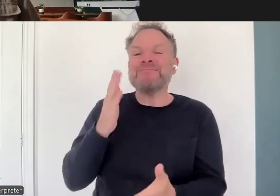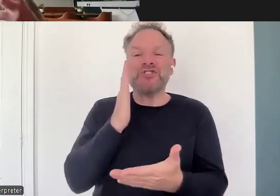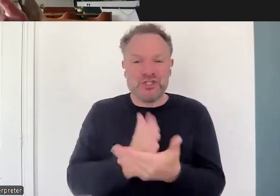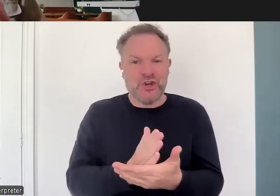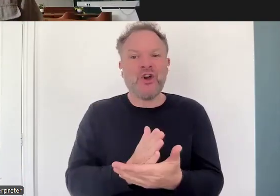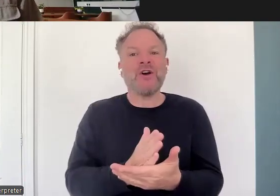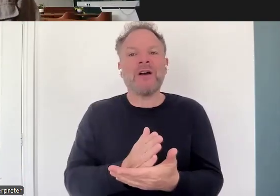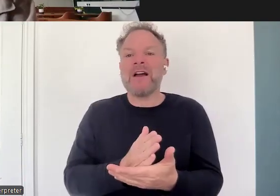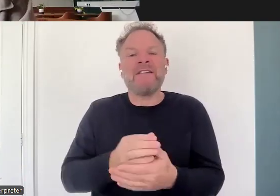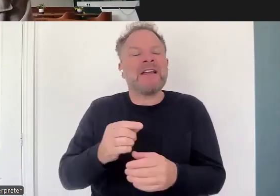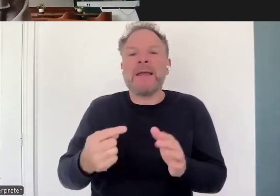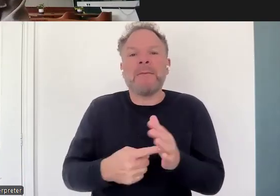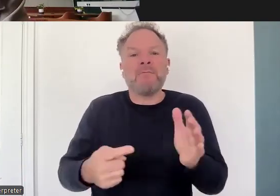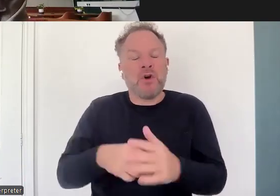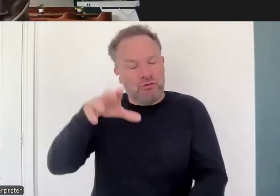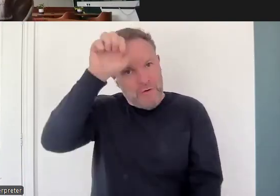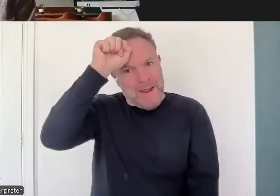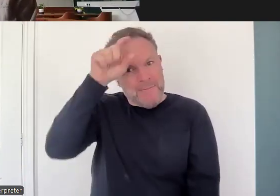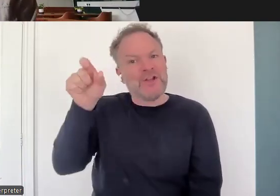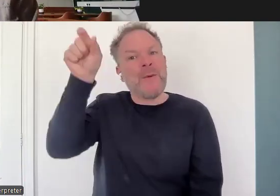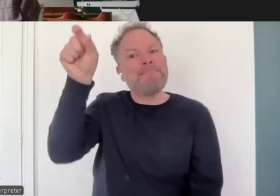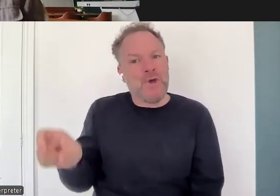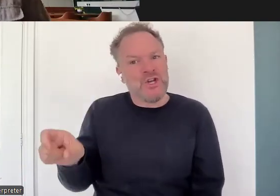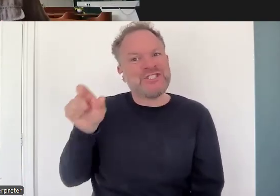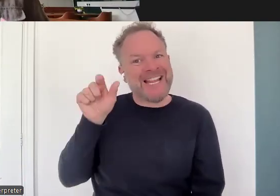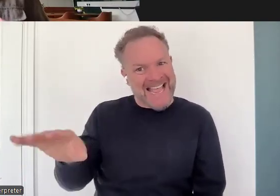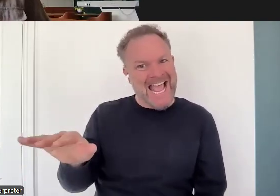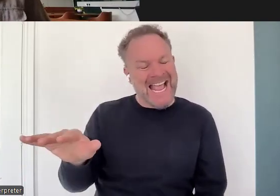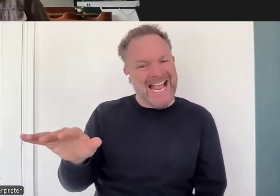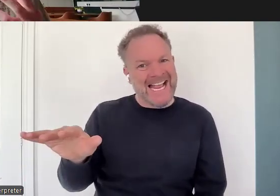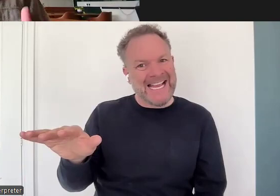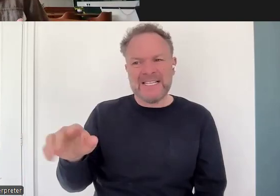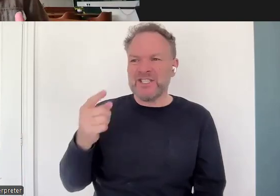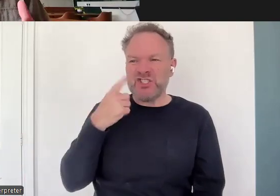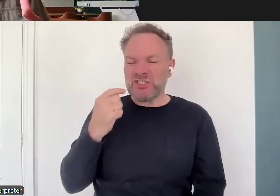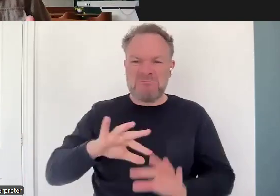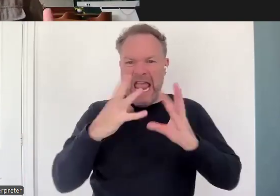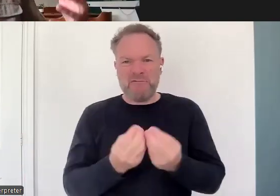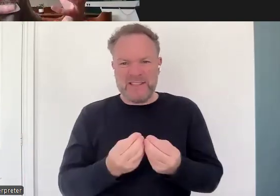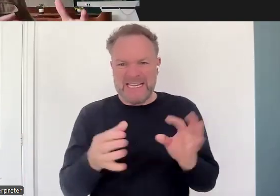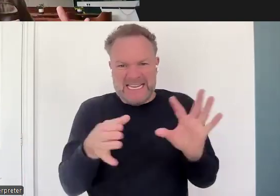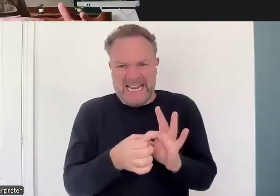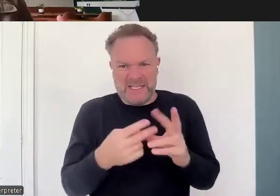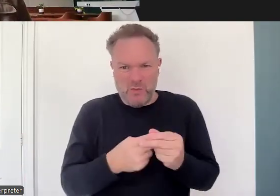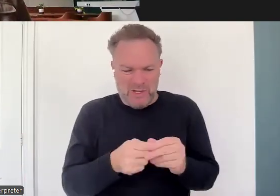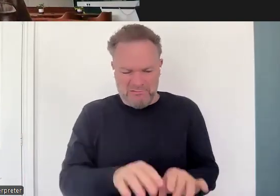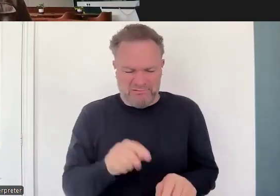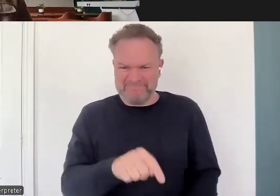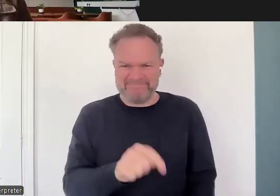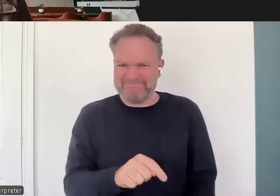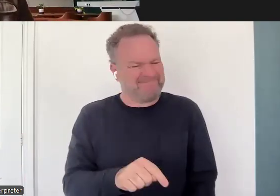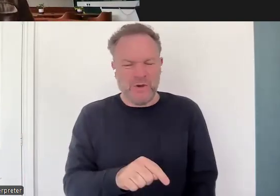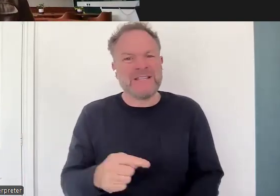that we don't lose sight of the people behind the data. We don't quantify everything without capturing the